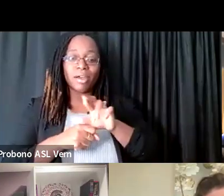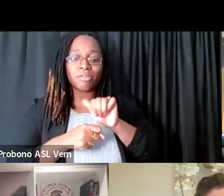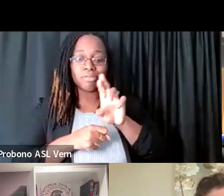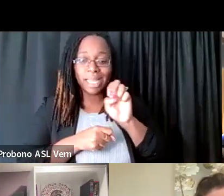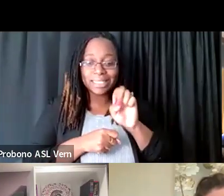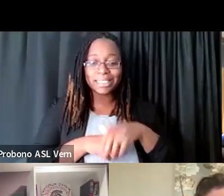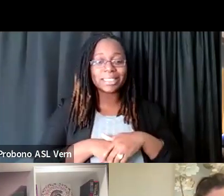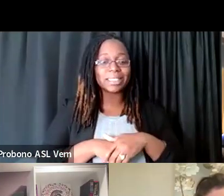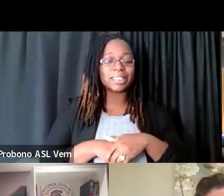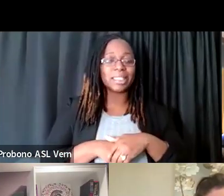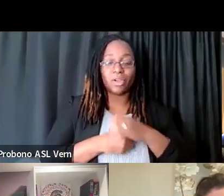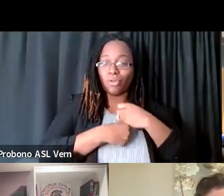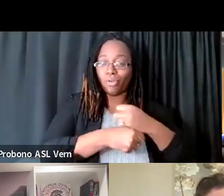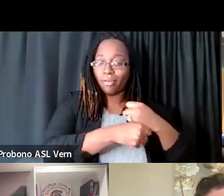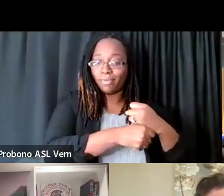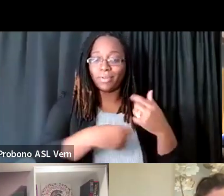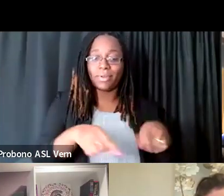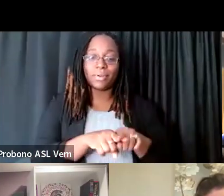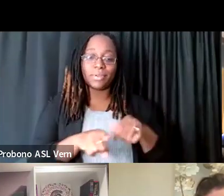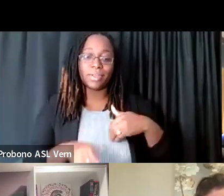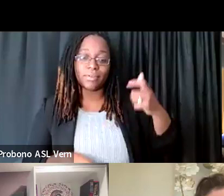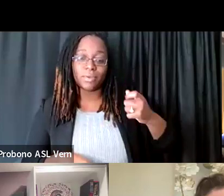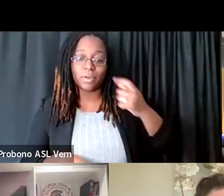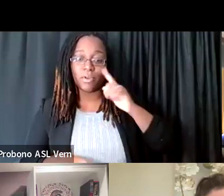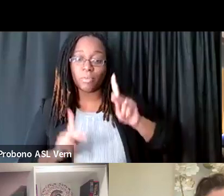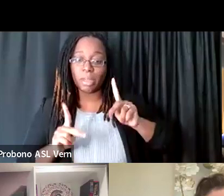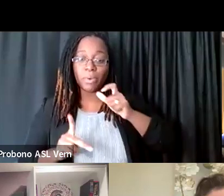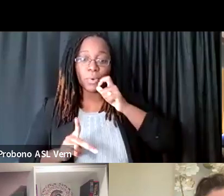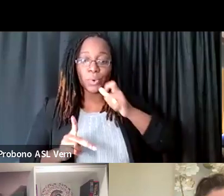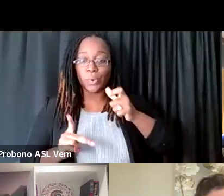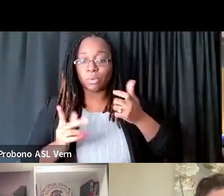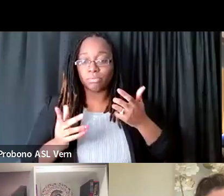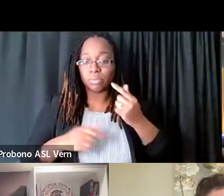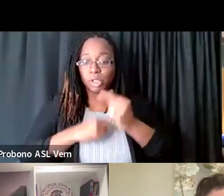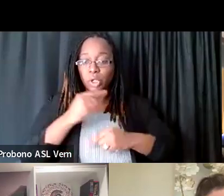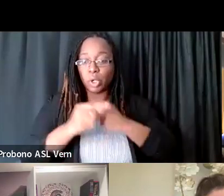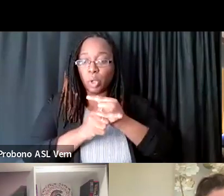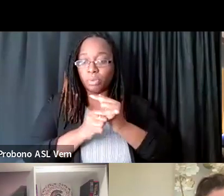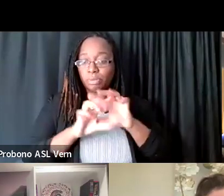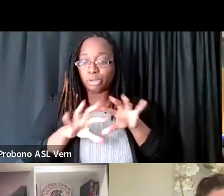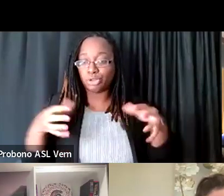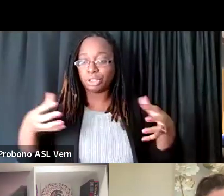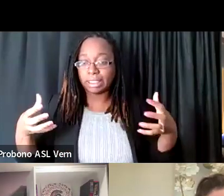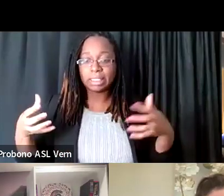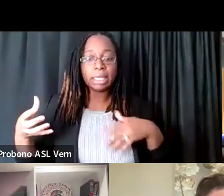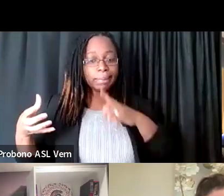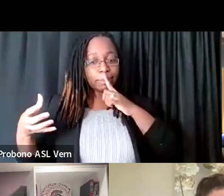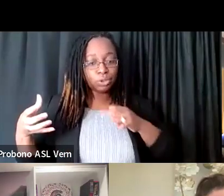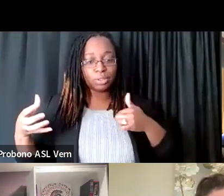choreography. They also have scholarships for people of the global majority. So there's been a lot of work and advocacy to make sure that the field